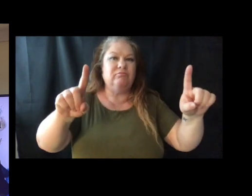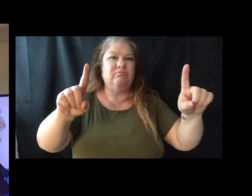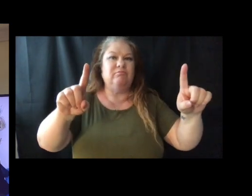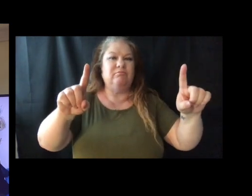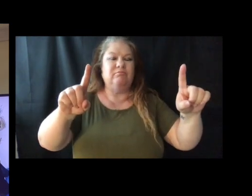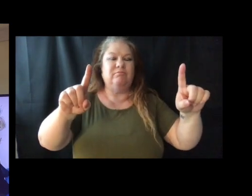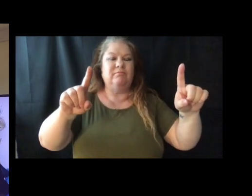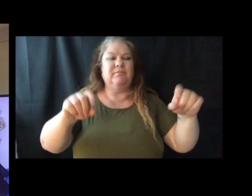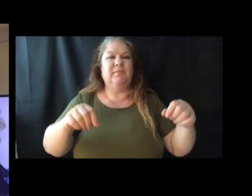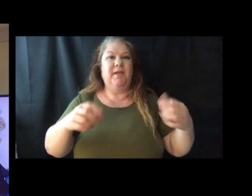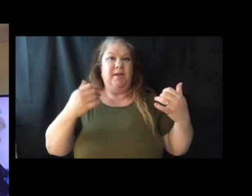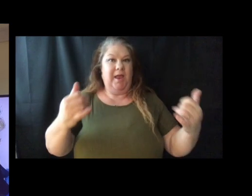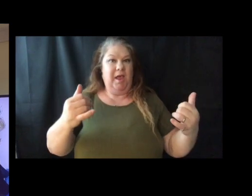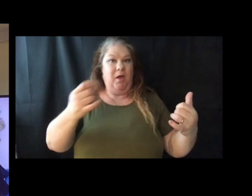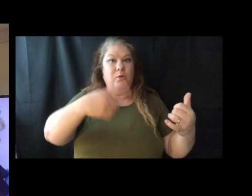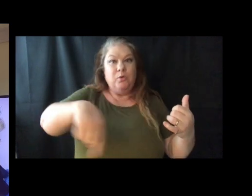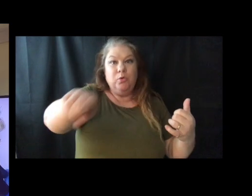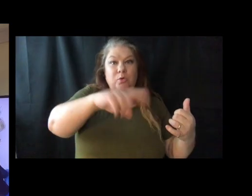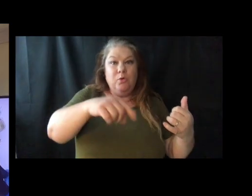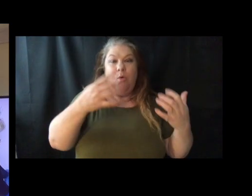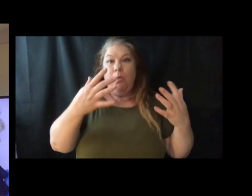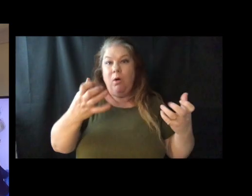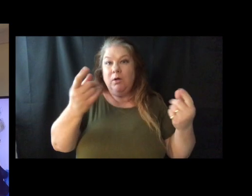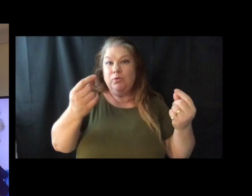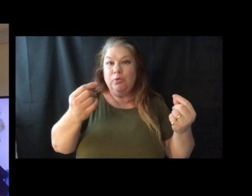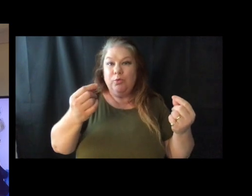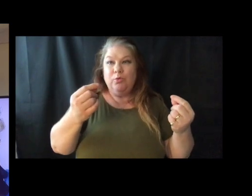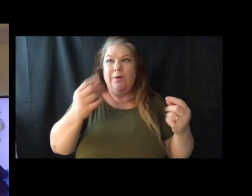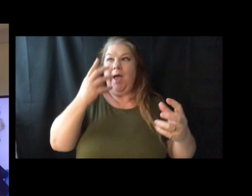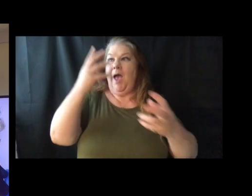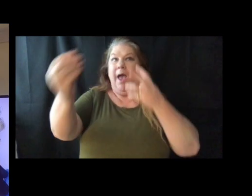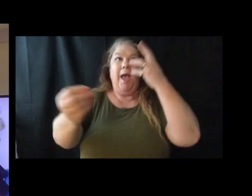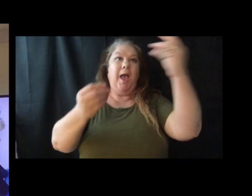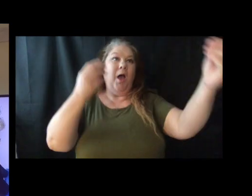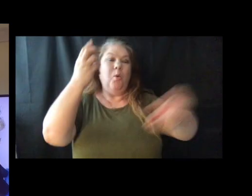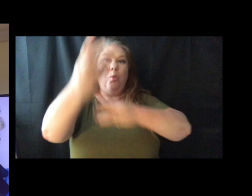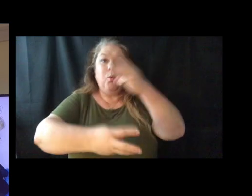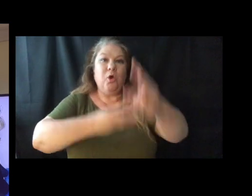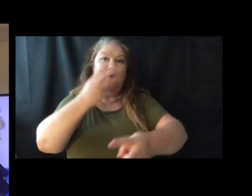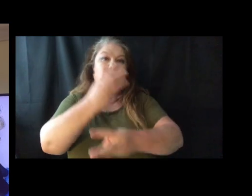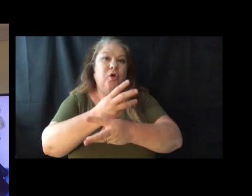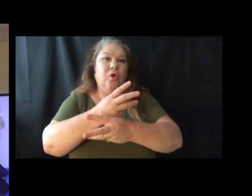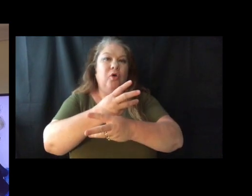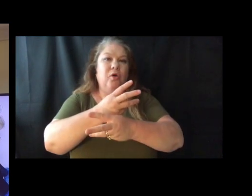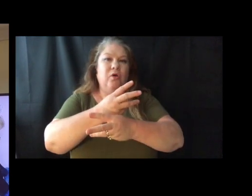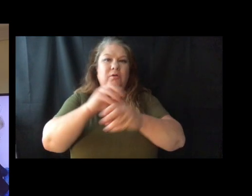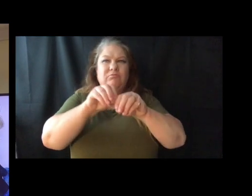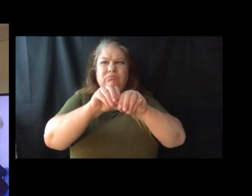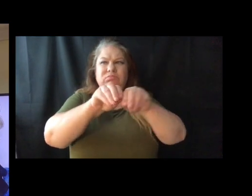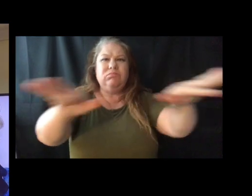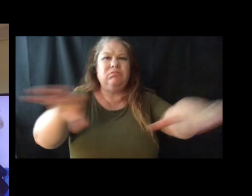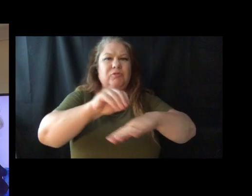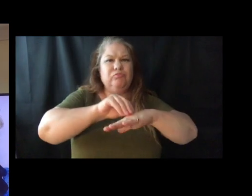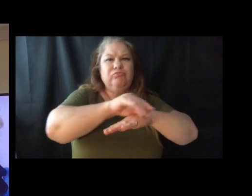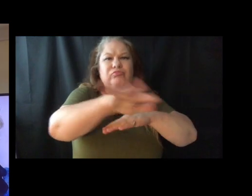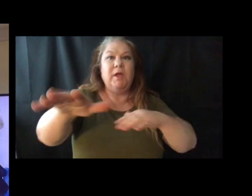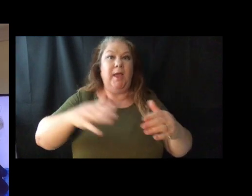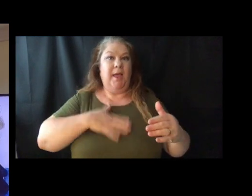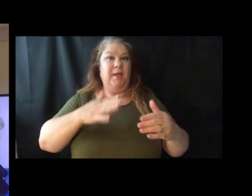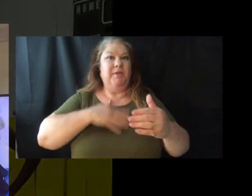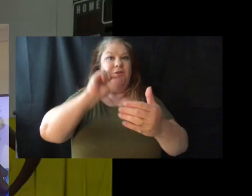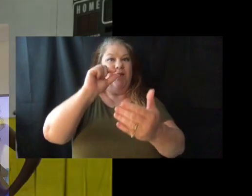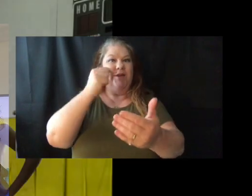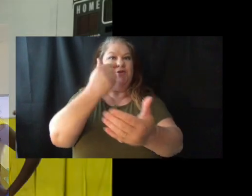way. Now I want you to go out to the world and make your mark. Happy